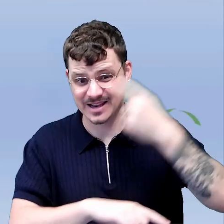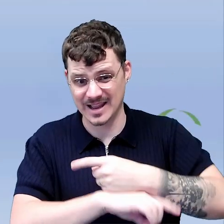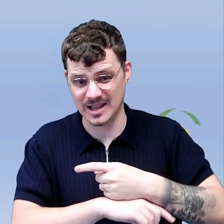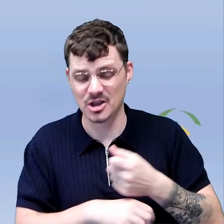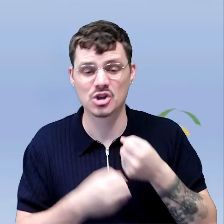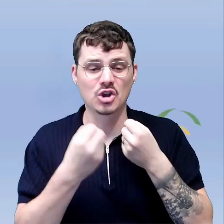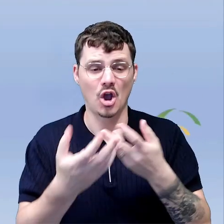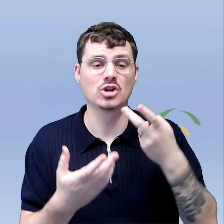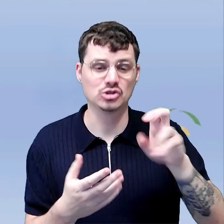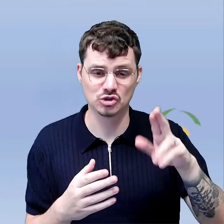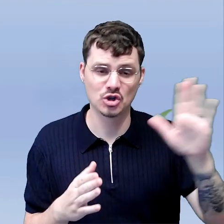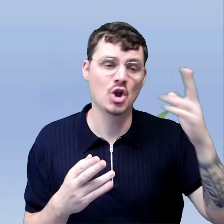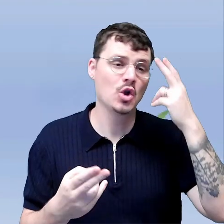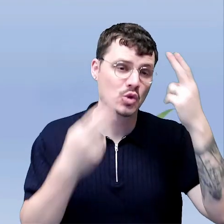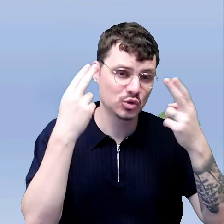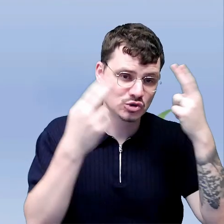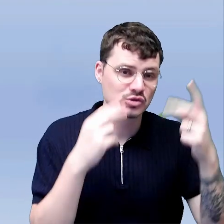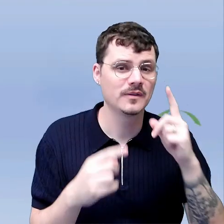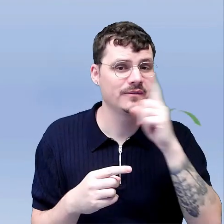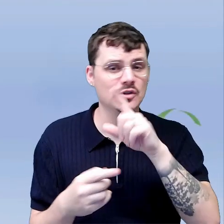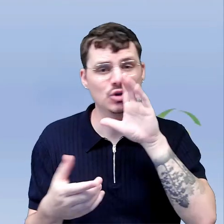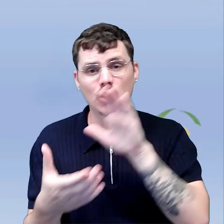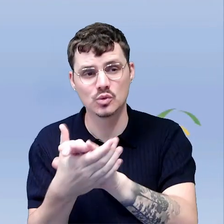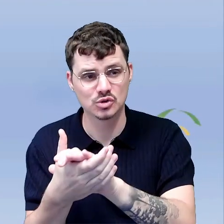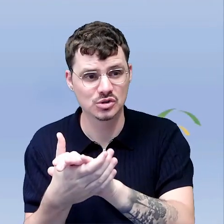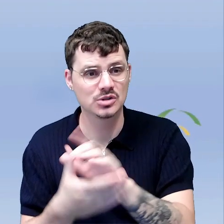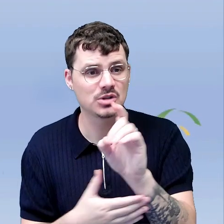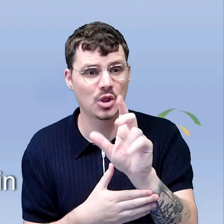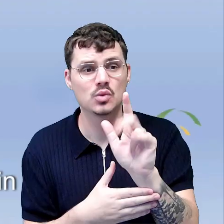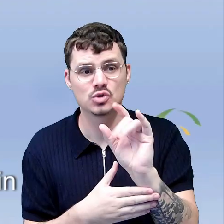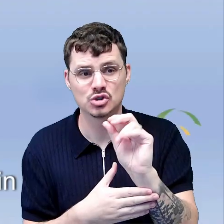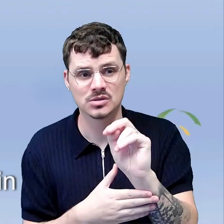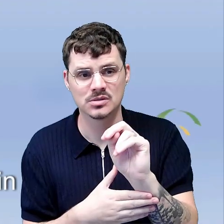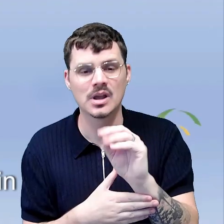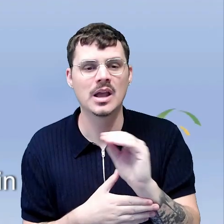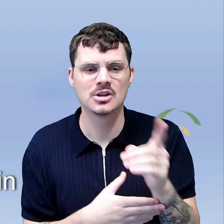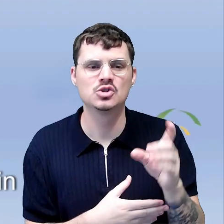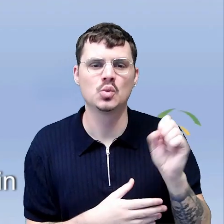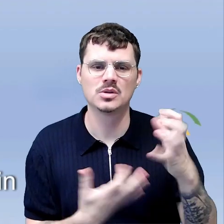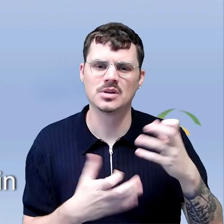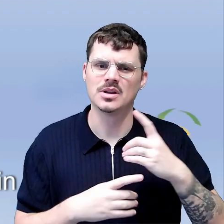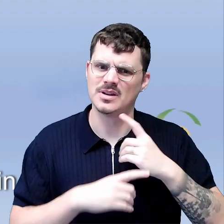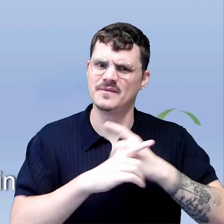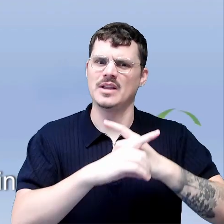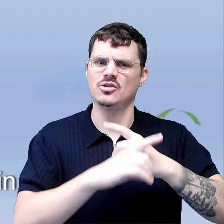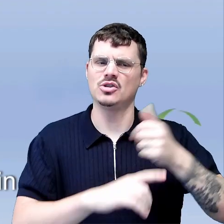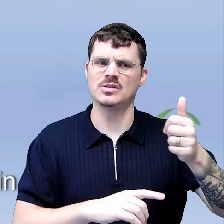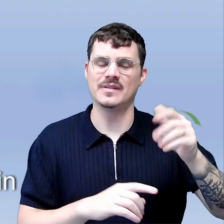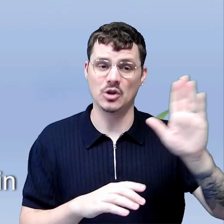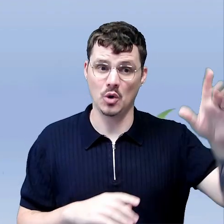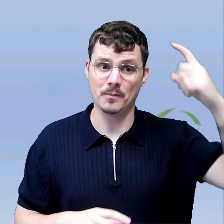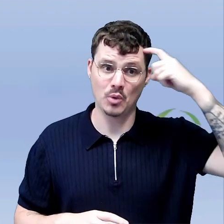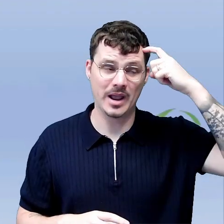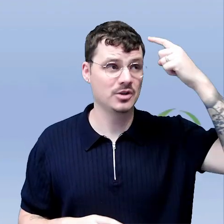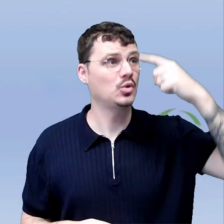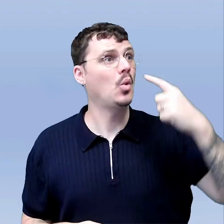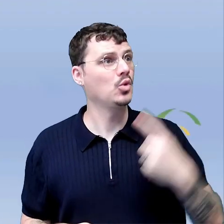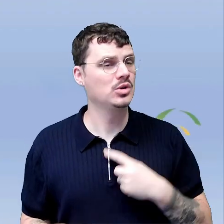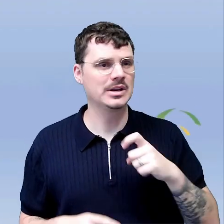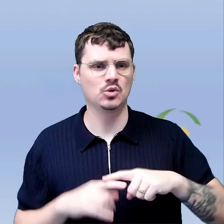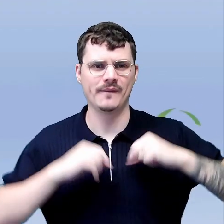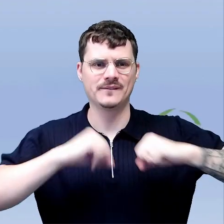have hallucinations and delusions, and she was defending her turf as her brain told her